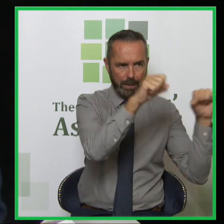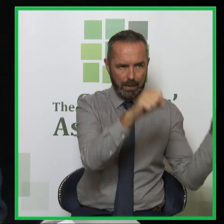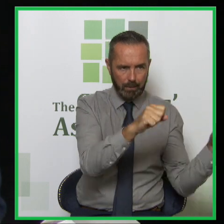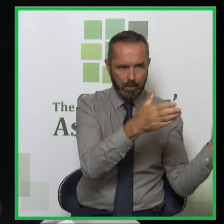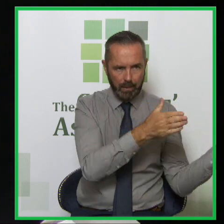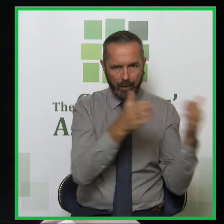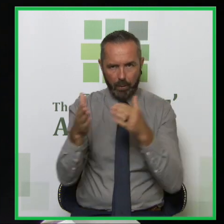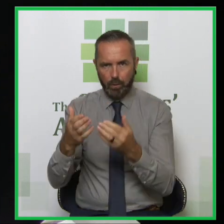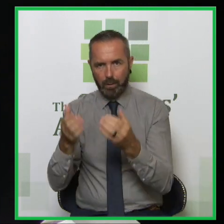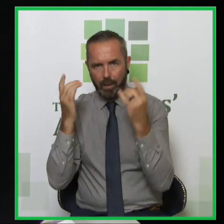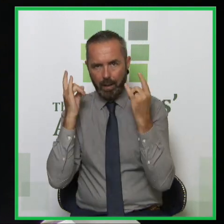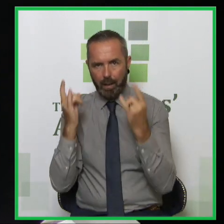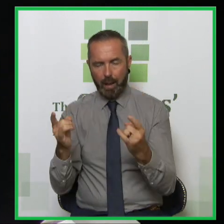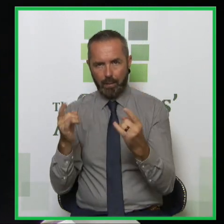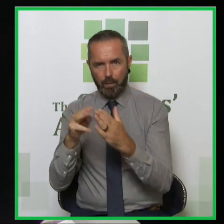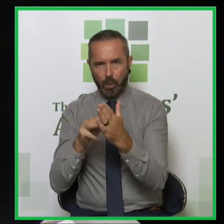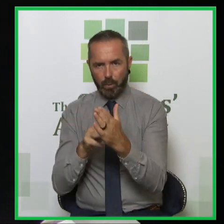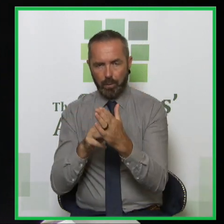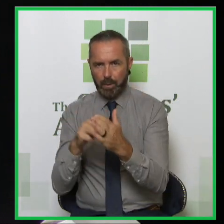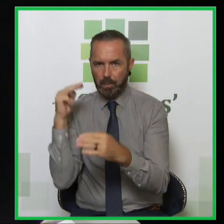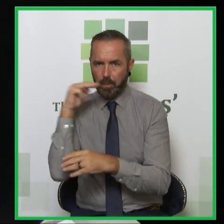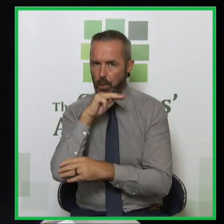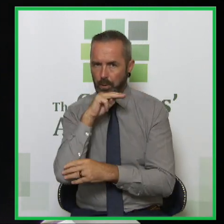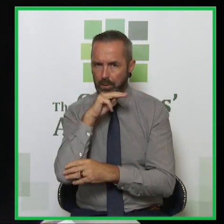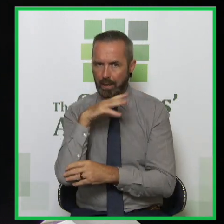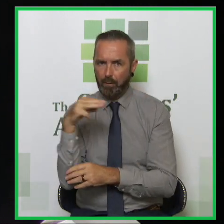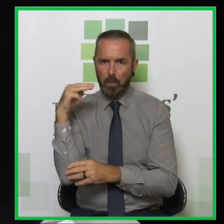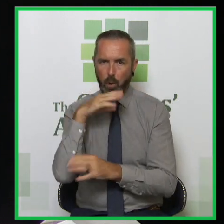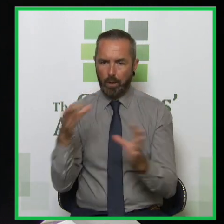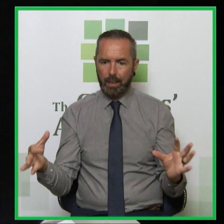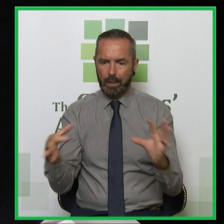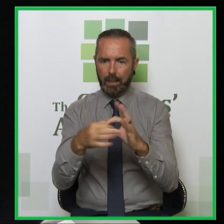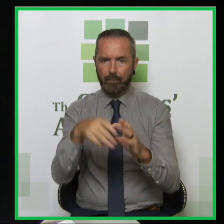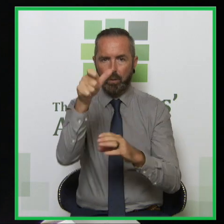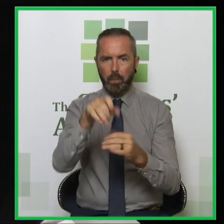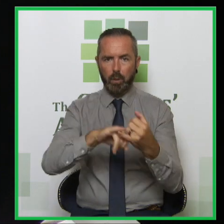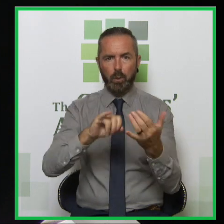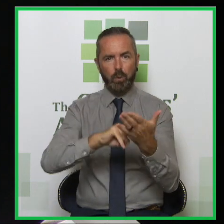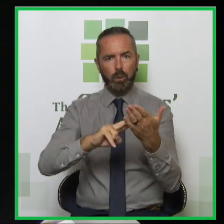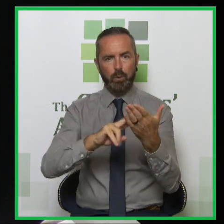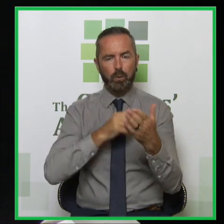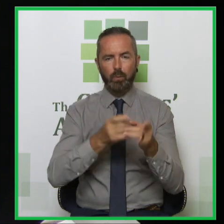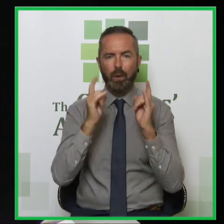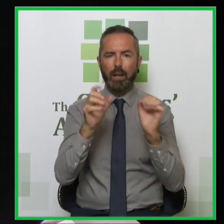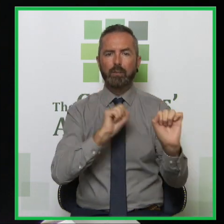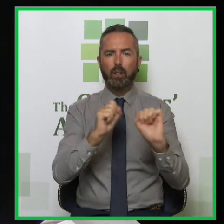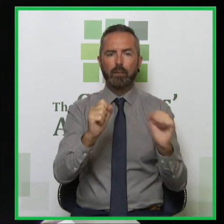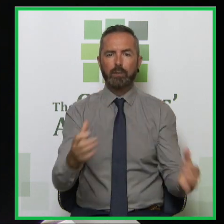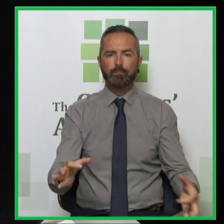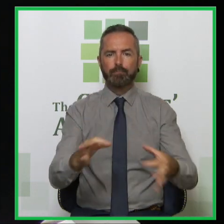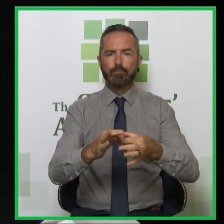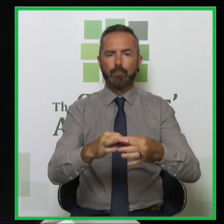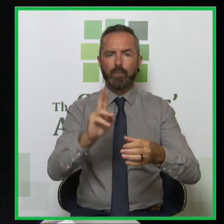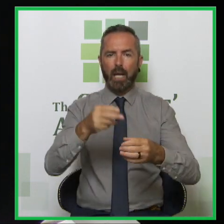programmes. These schemes represent a vital link for the person who uses drugs to the health services and a